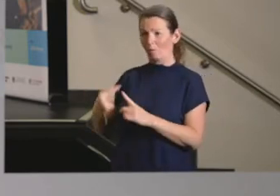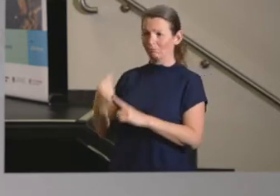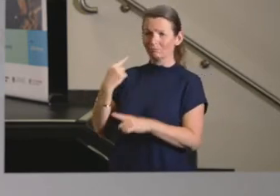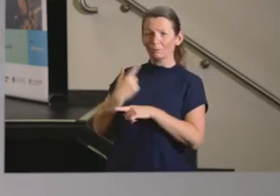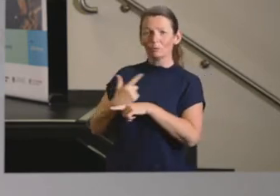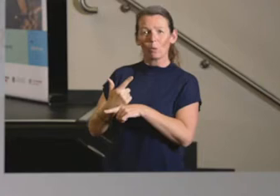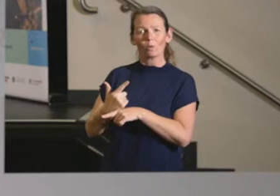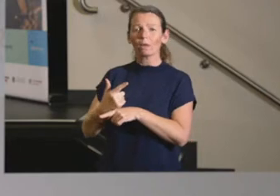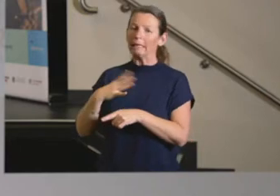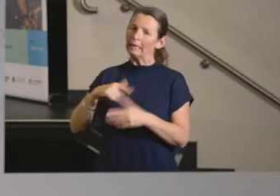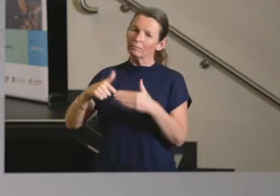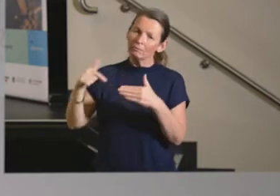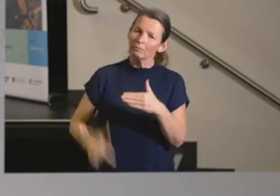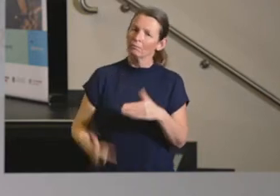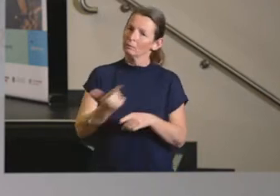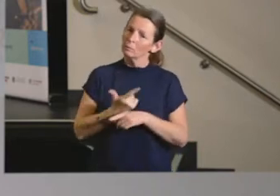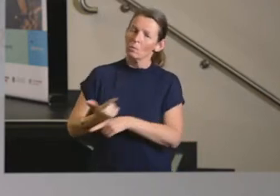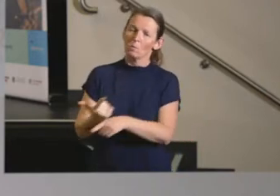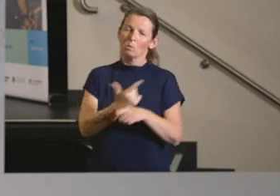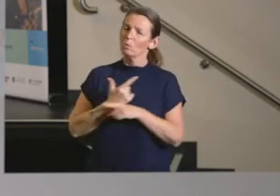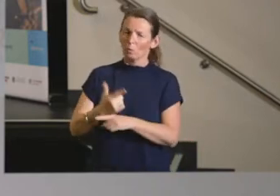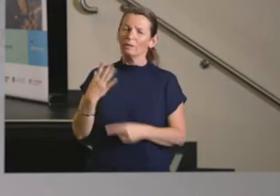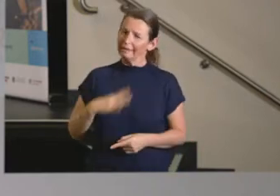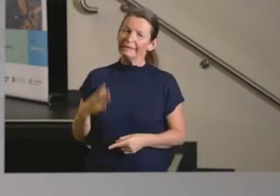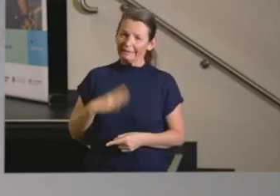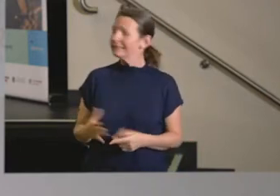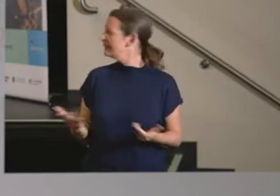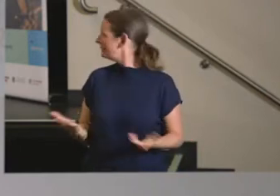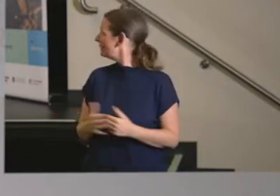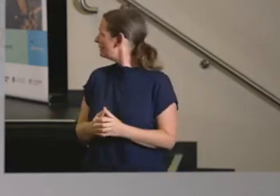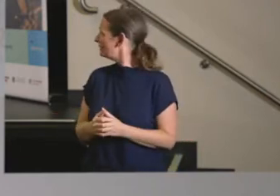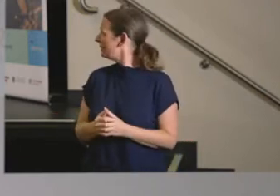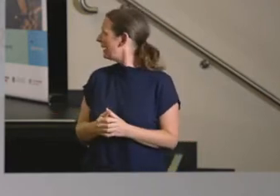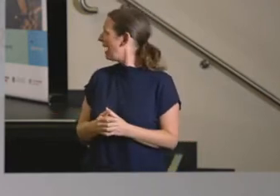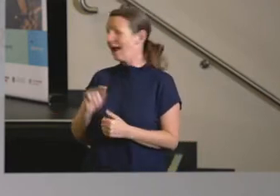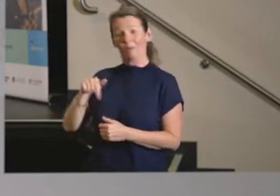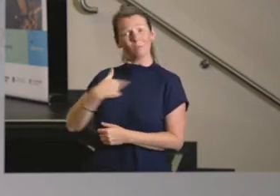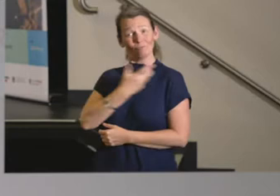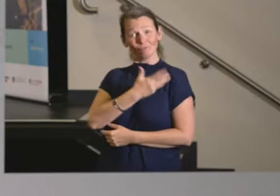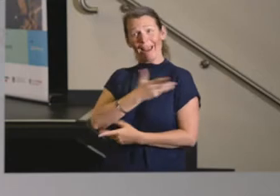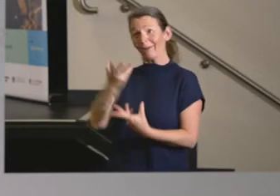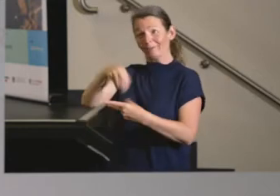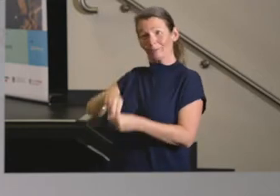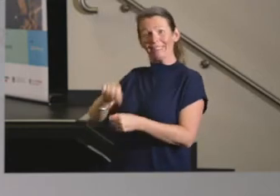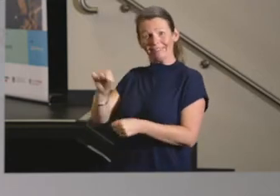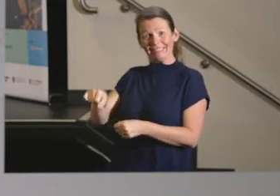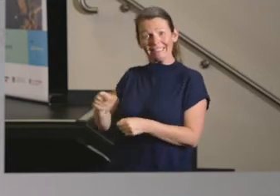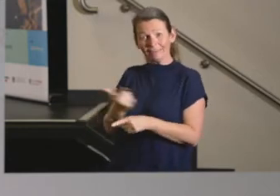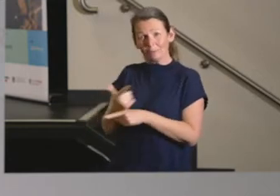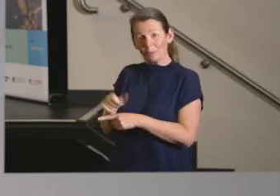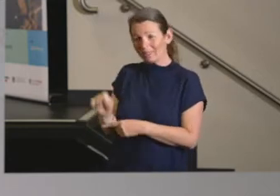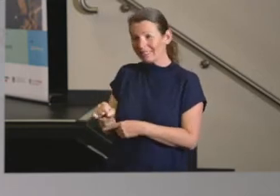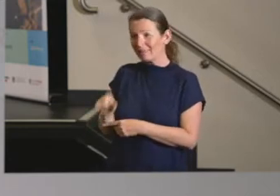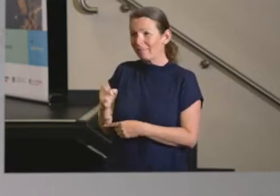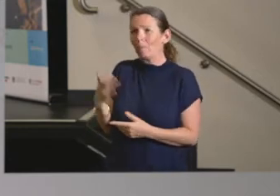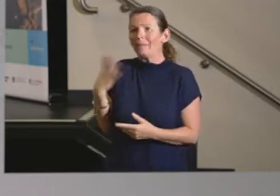of conversations and safe spaces to have those dangerous conversations. But also, spaces to